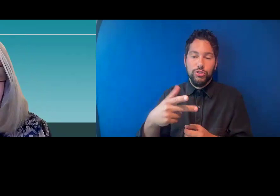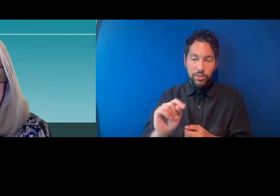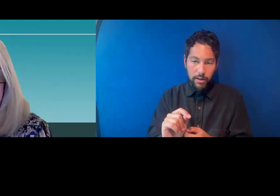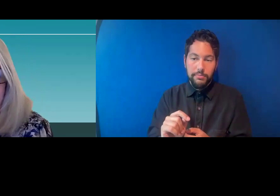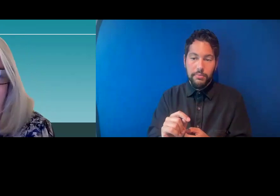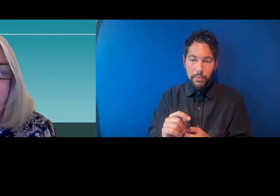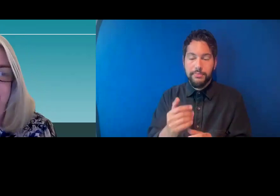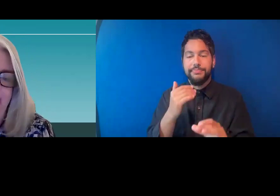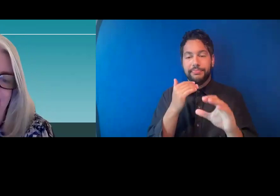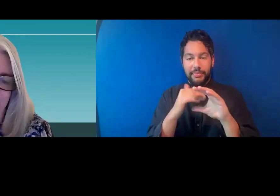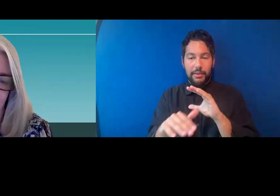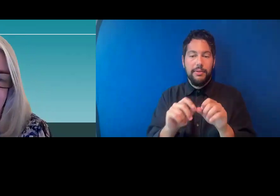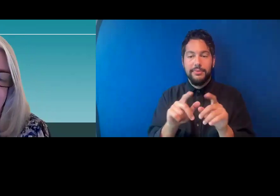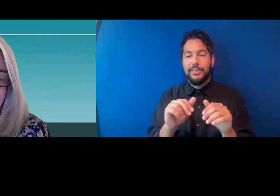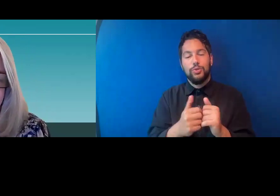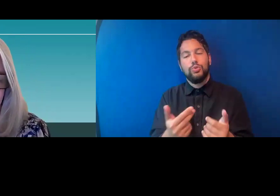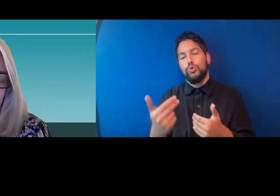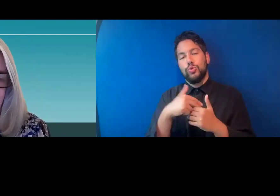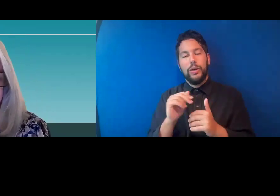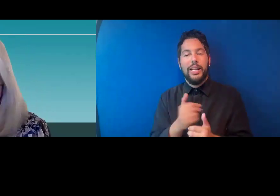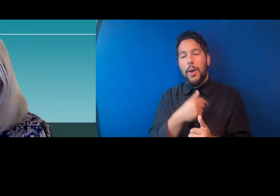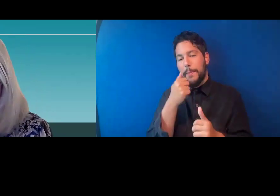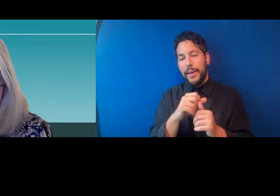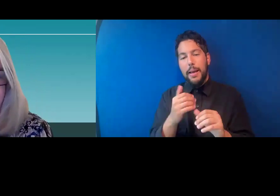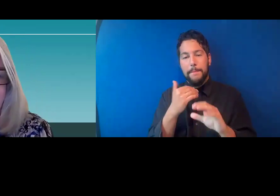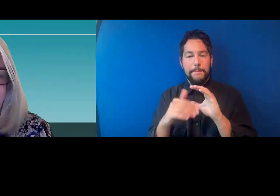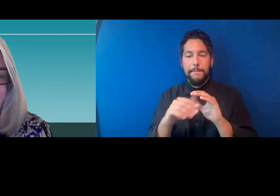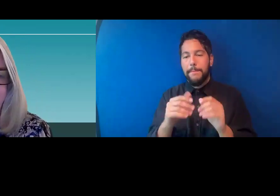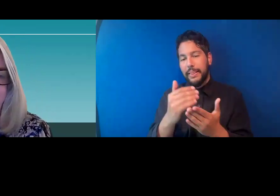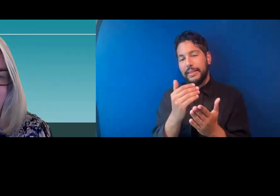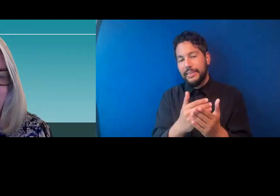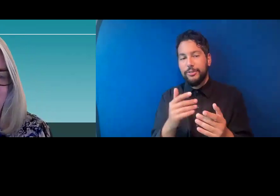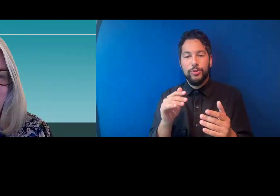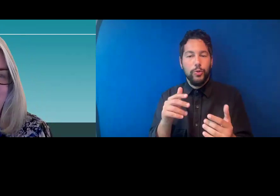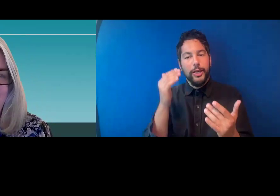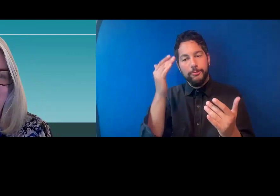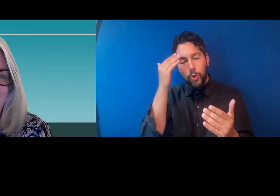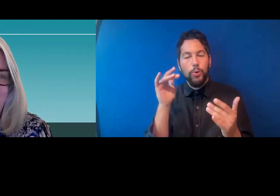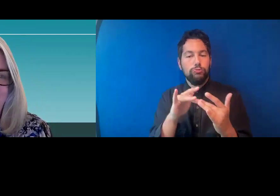out the link to join our mailing list so you can keep in touch with everything that we're doing.